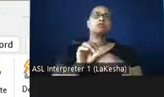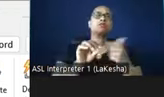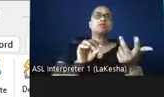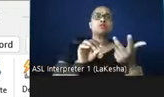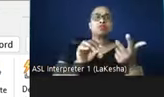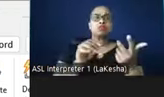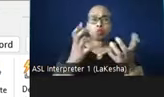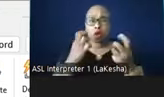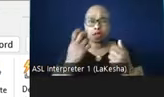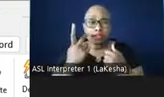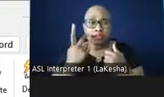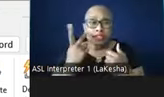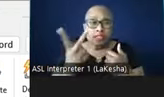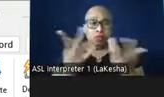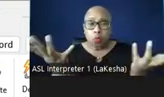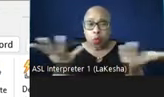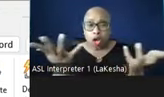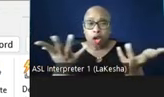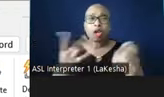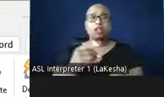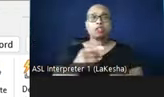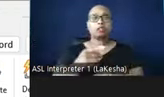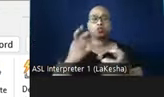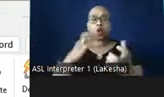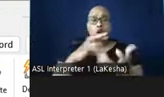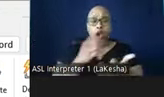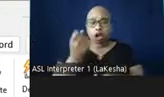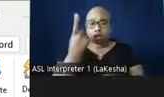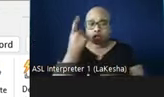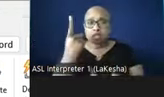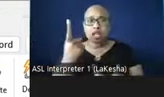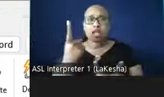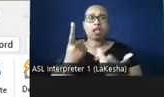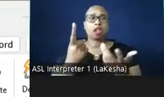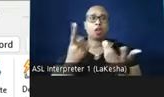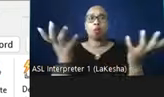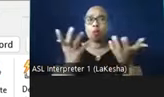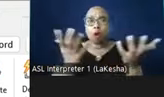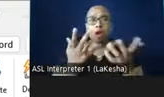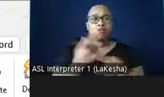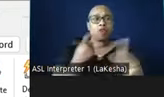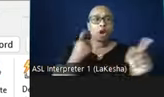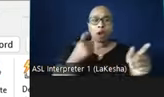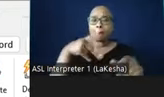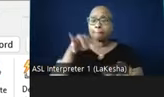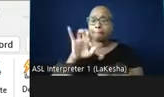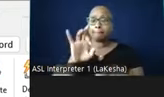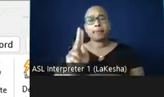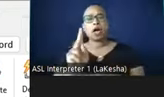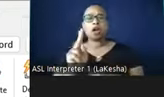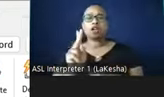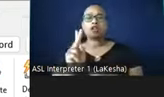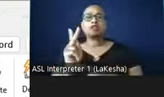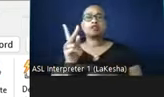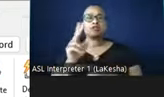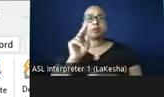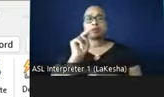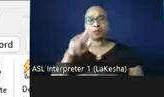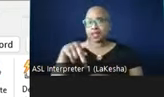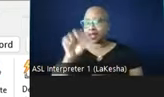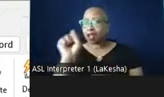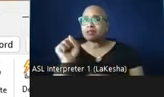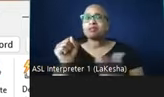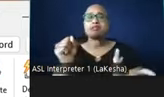helped you understand the Park Service this summer? We love suggestions, so please feel free to reach out to us,